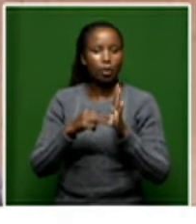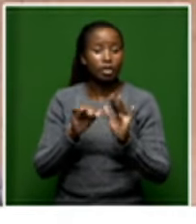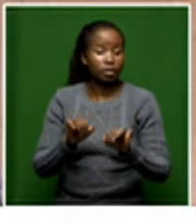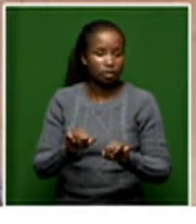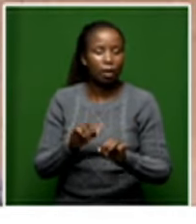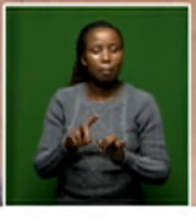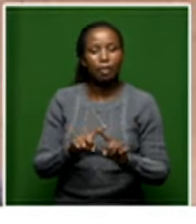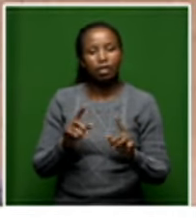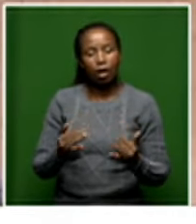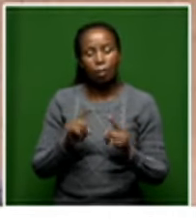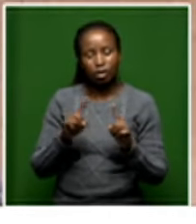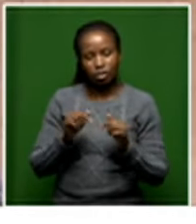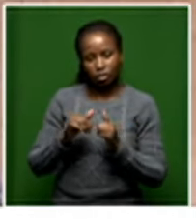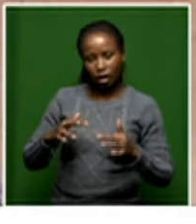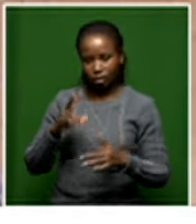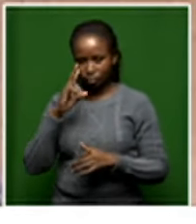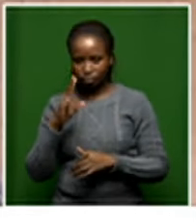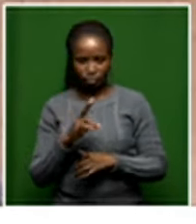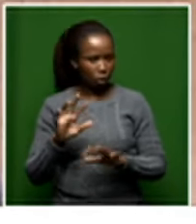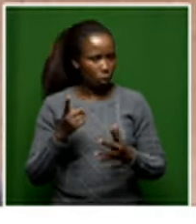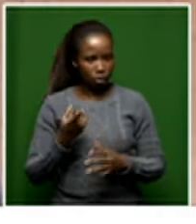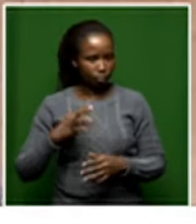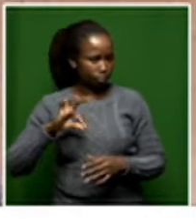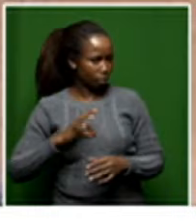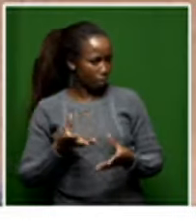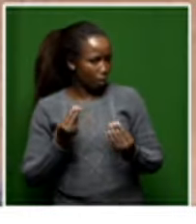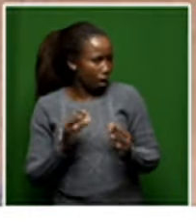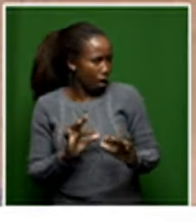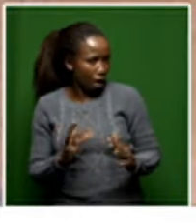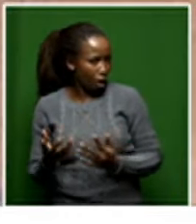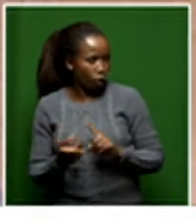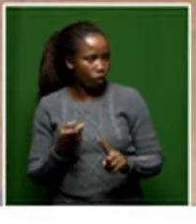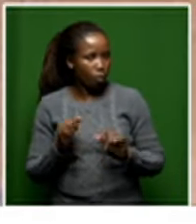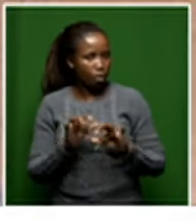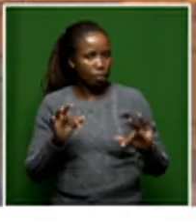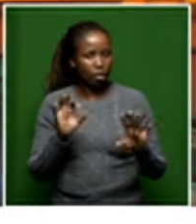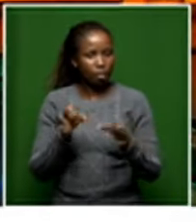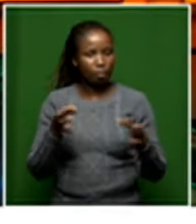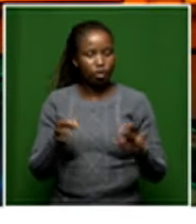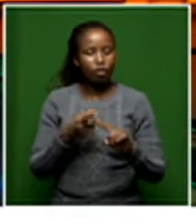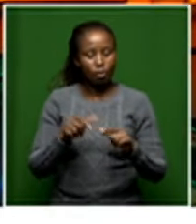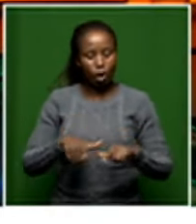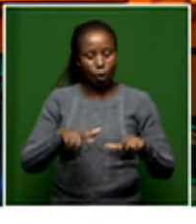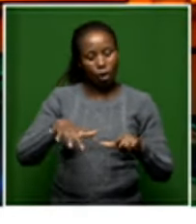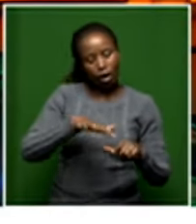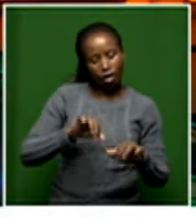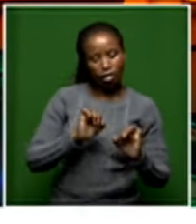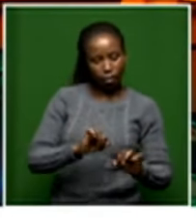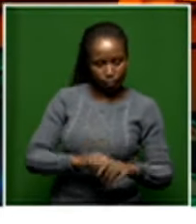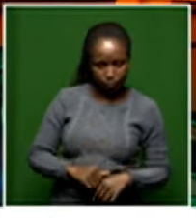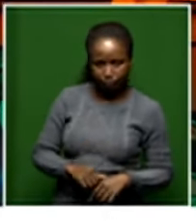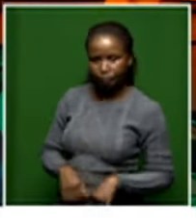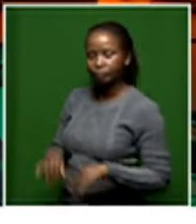to start looking at what earning opportunities exist for musicians within a local context. Yeah, and considering that the music industry